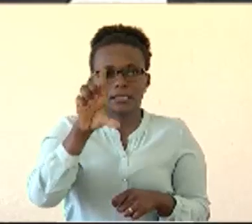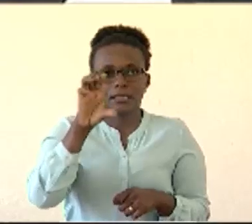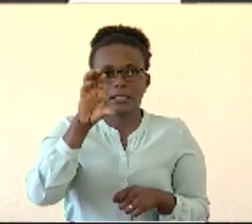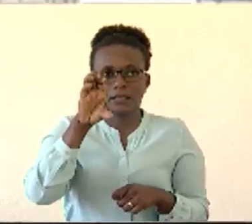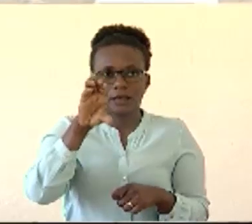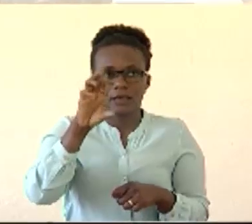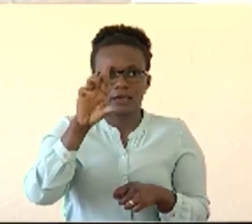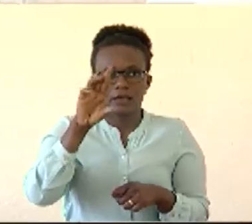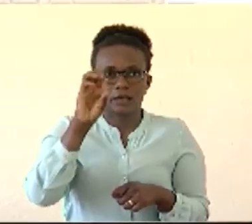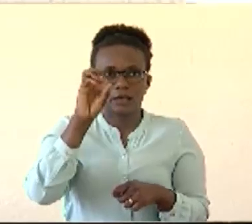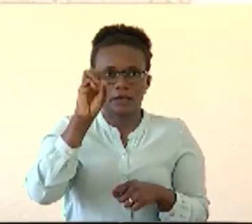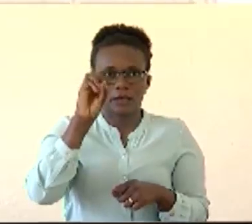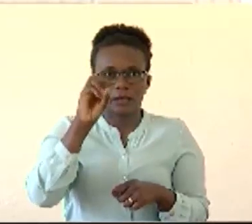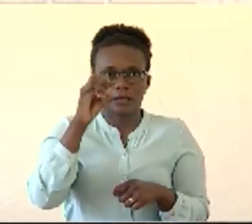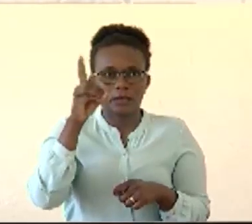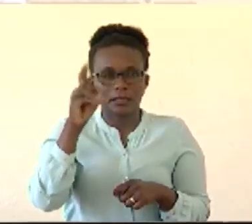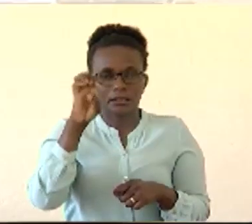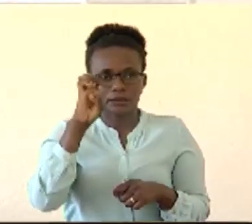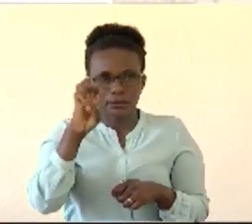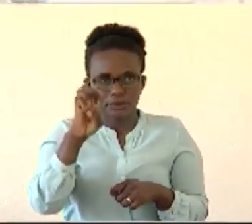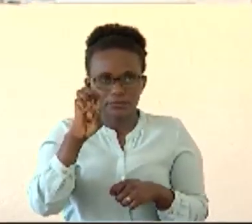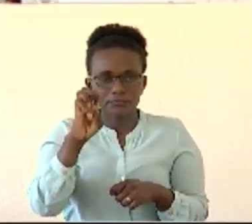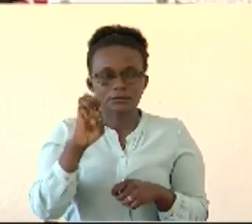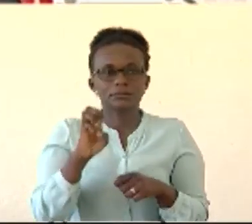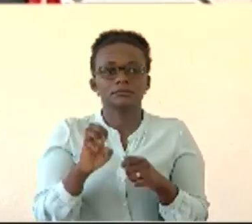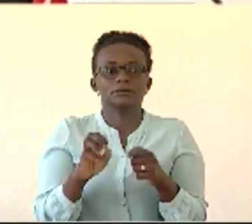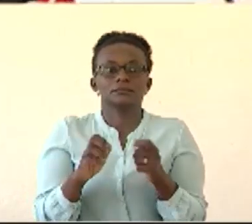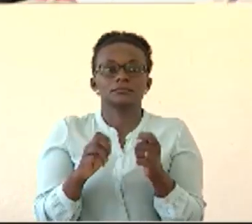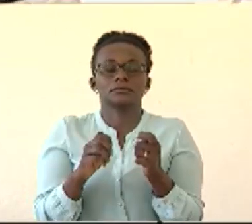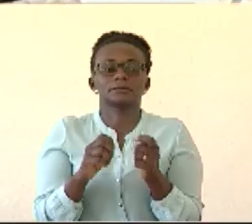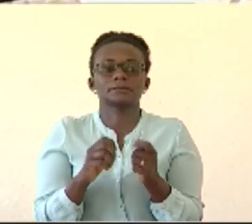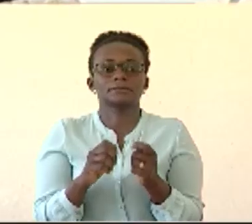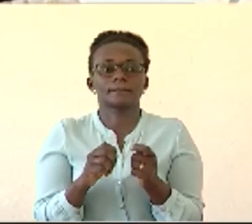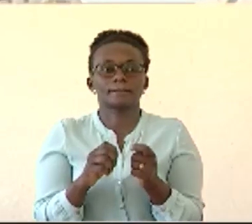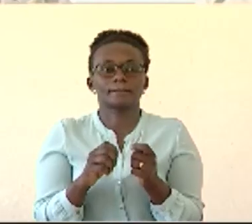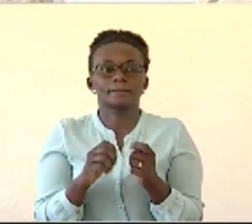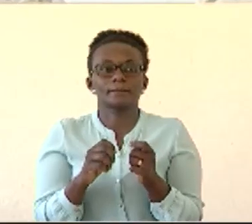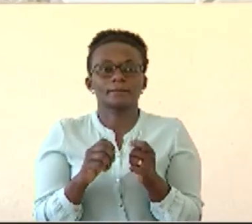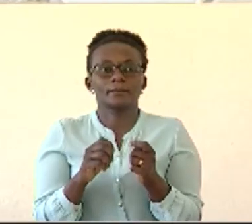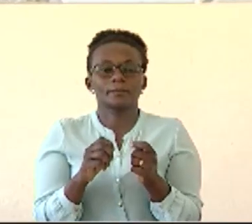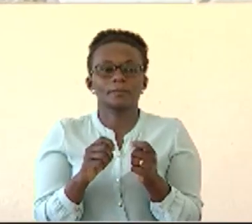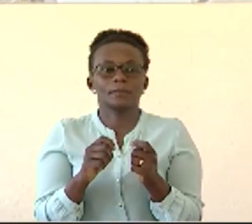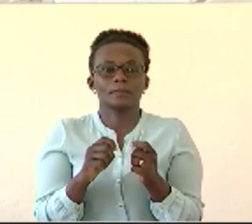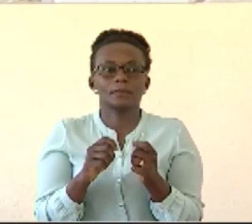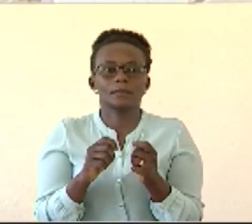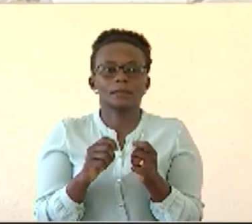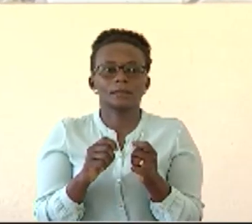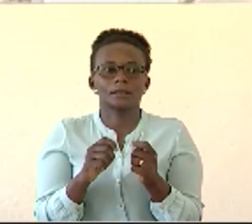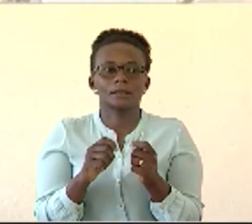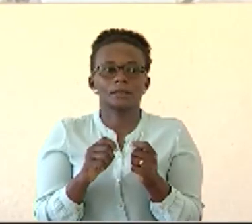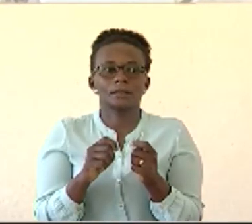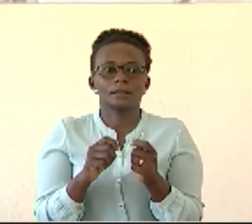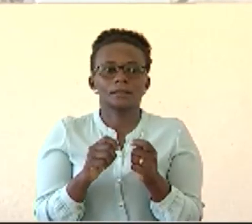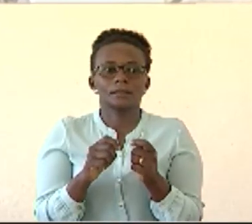electroplating, the metal to be coated must be connected to the cathode. So we want to